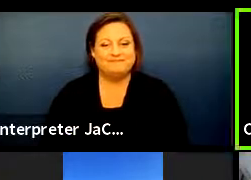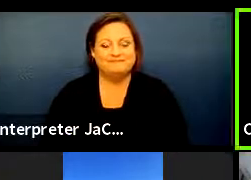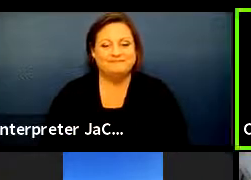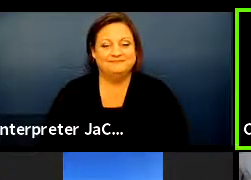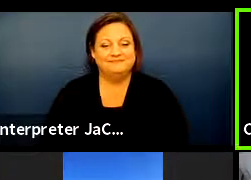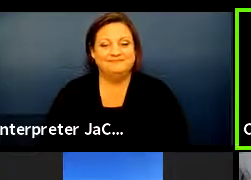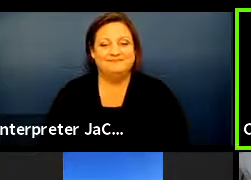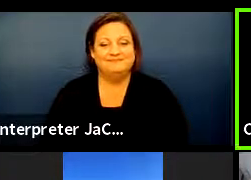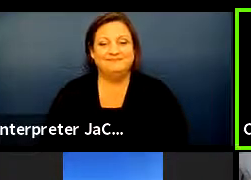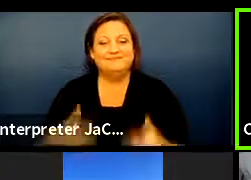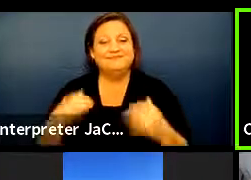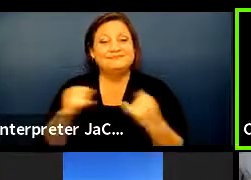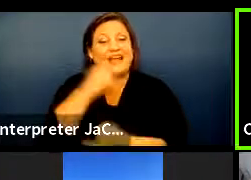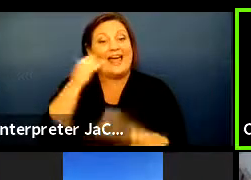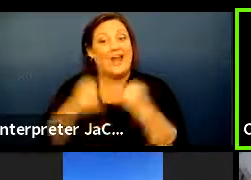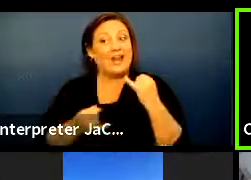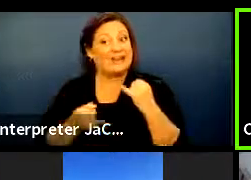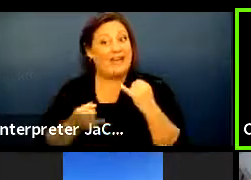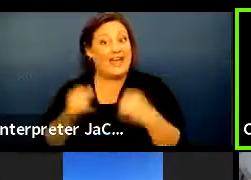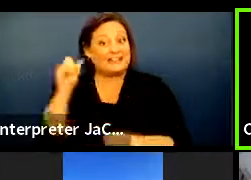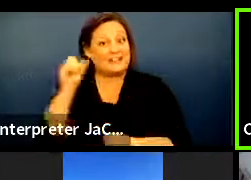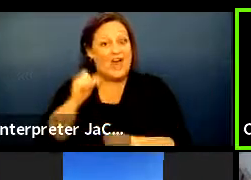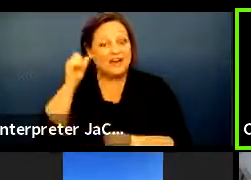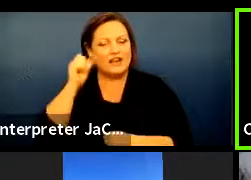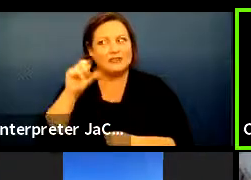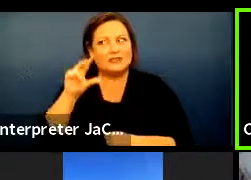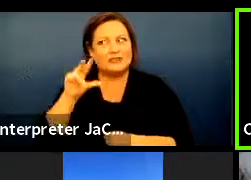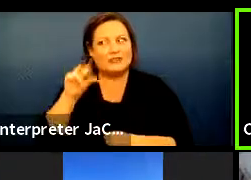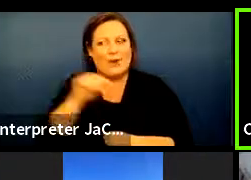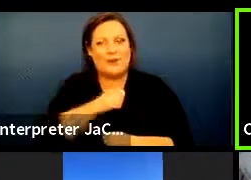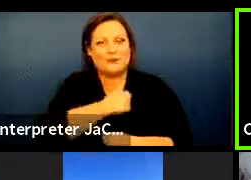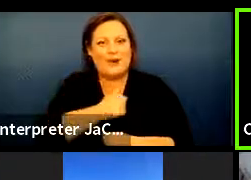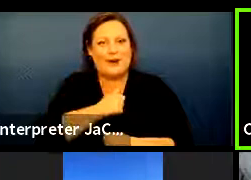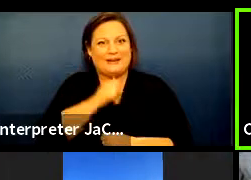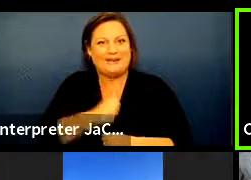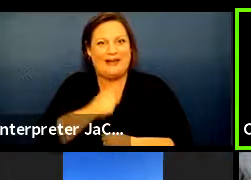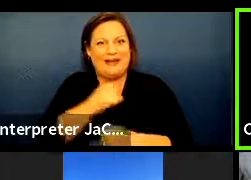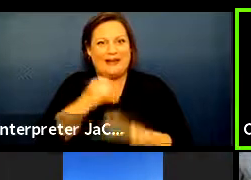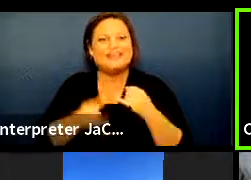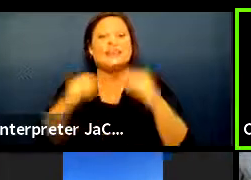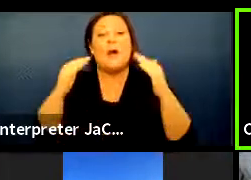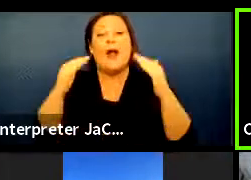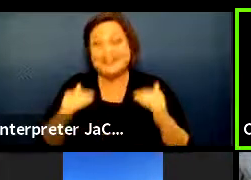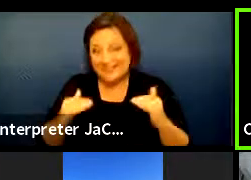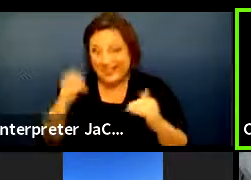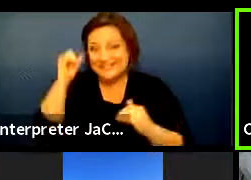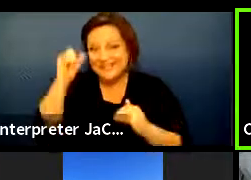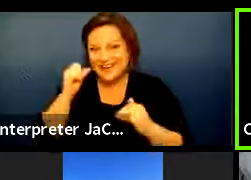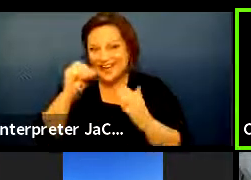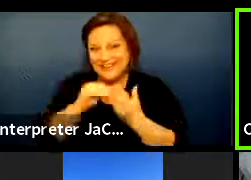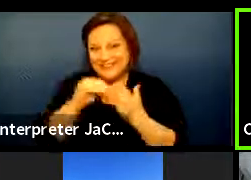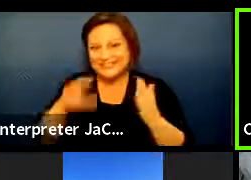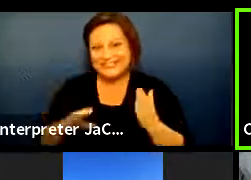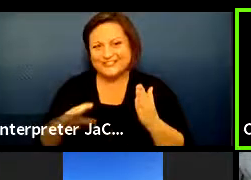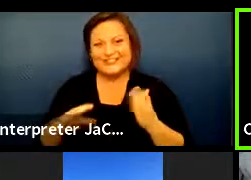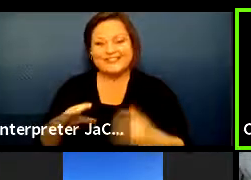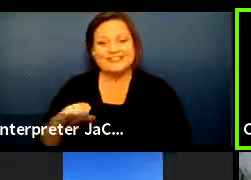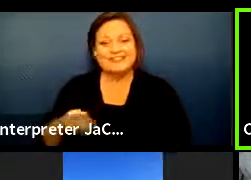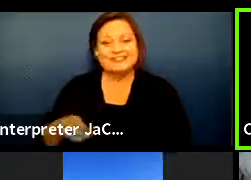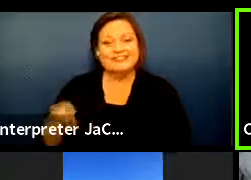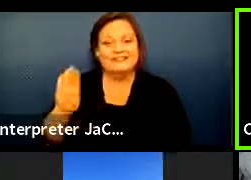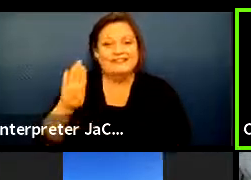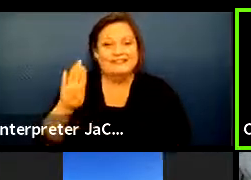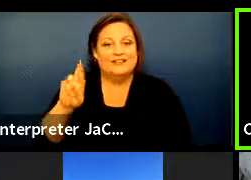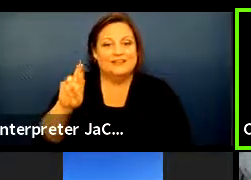And our last audiology, no, it isn't our last, I'm sorry. So our next audiology student is Brennan